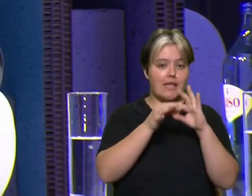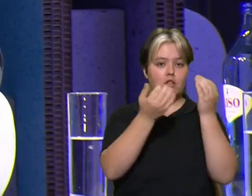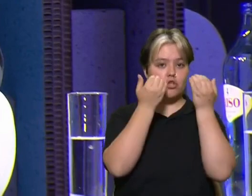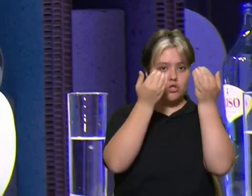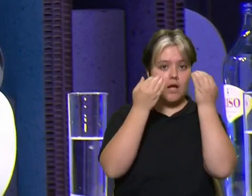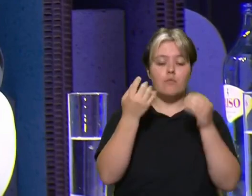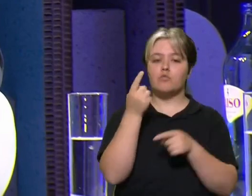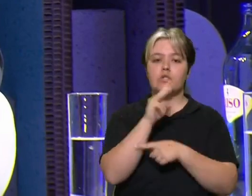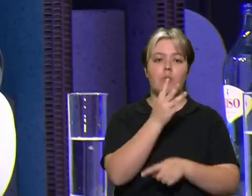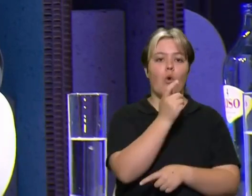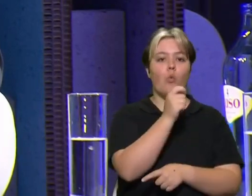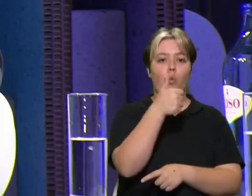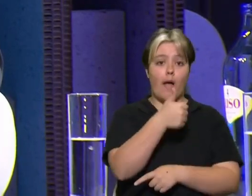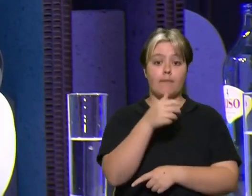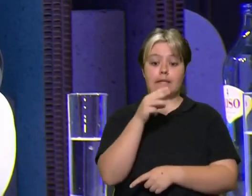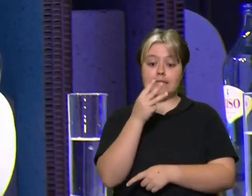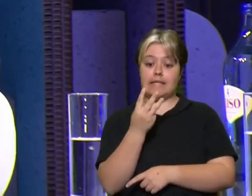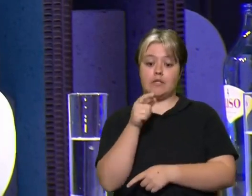data strategy as Web